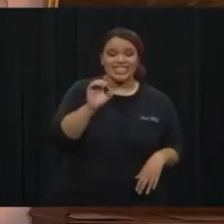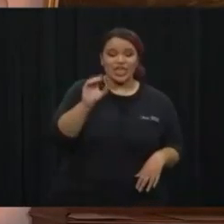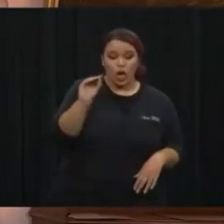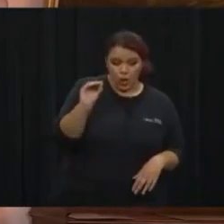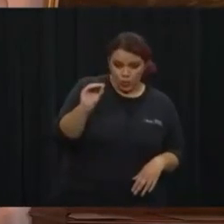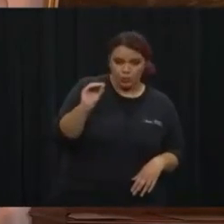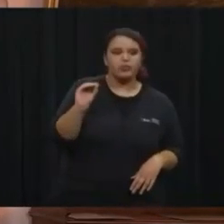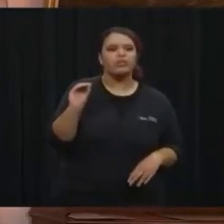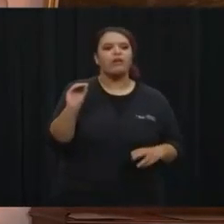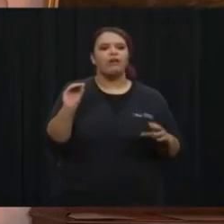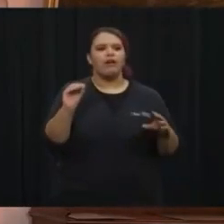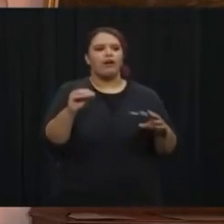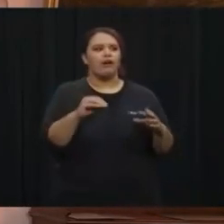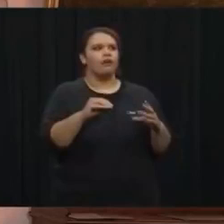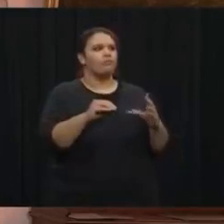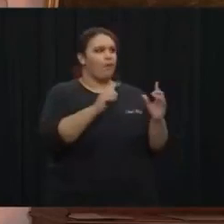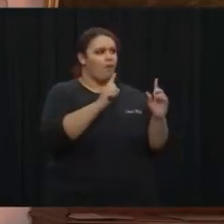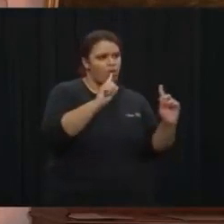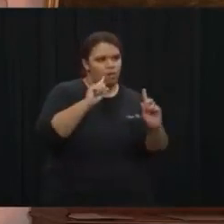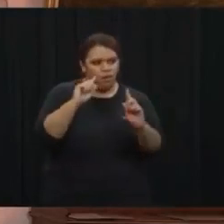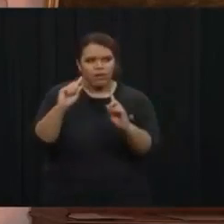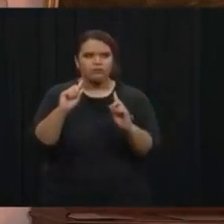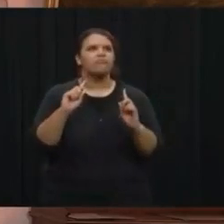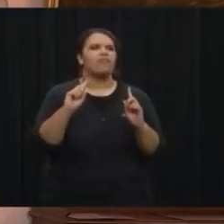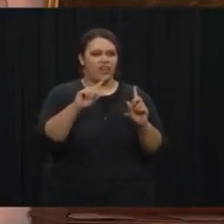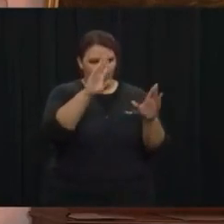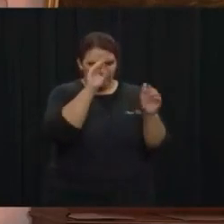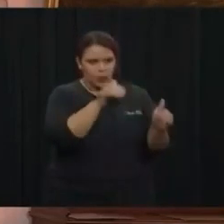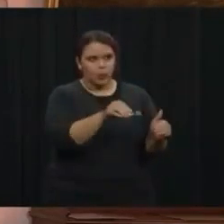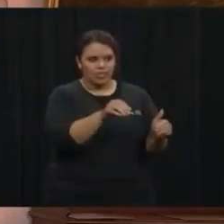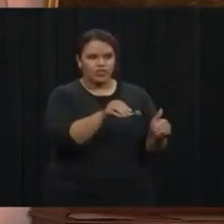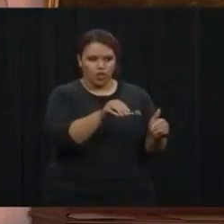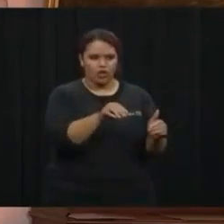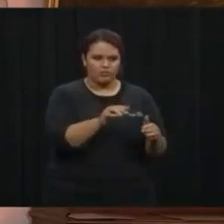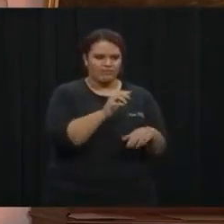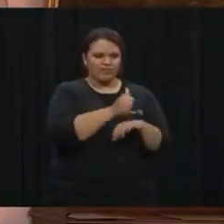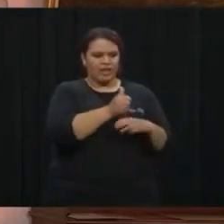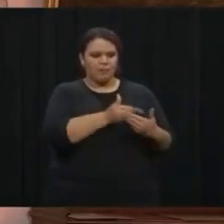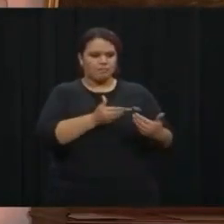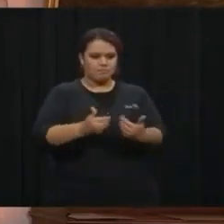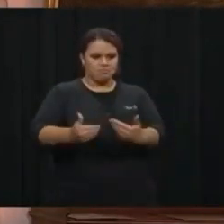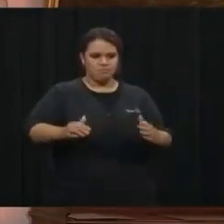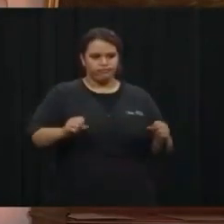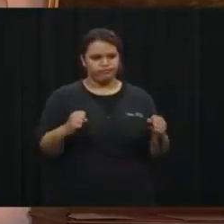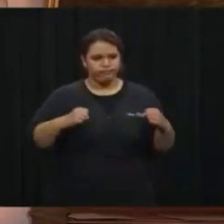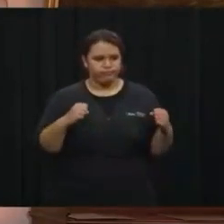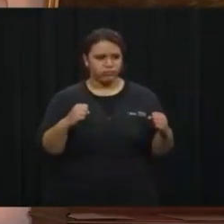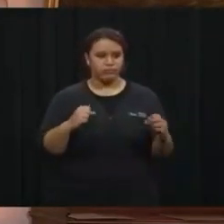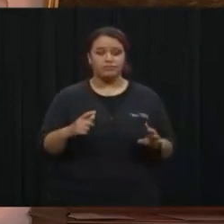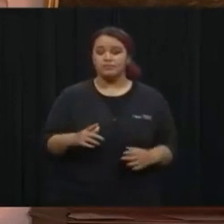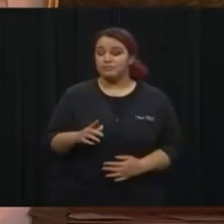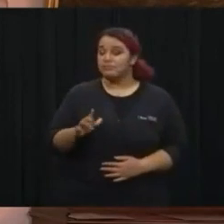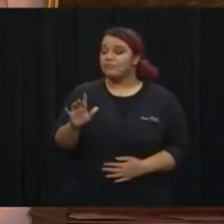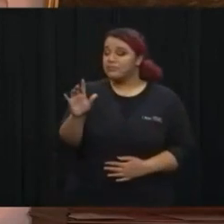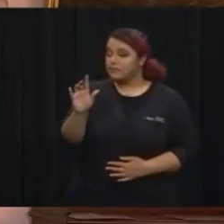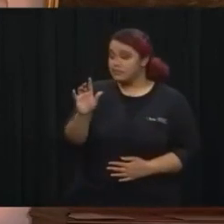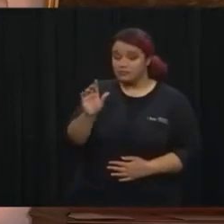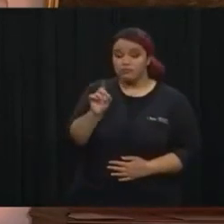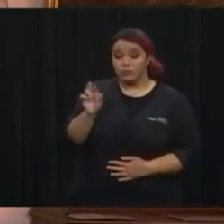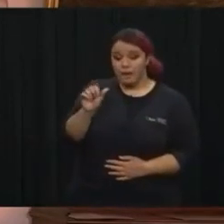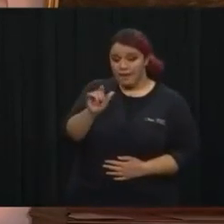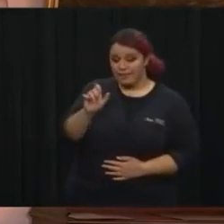normally looking at screens that have pictures of the news media up there. They're in another room right